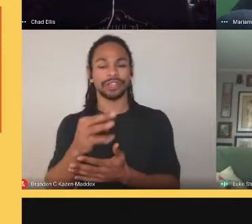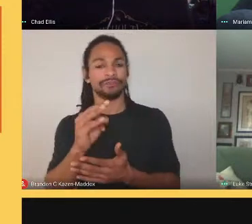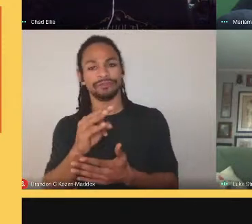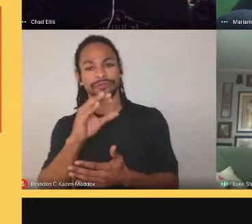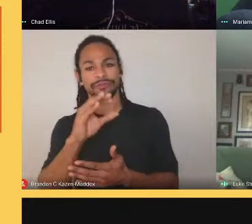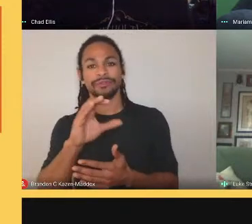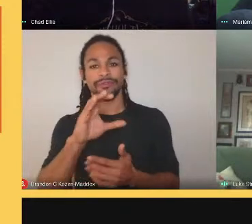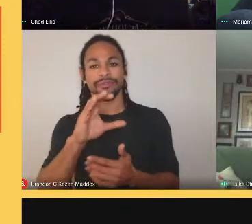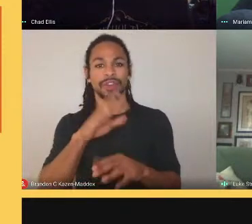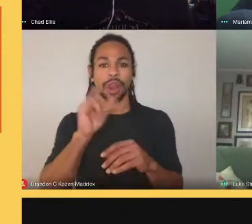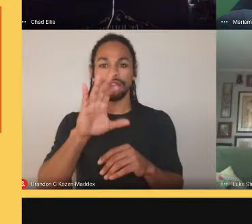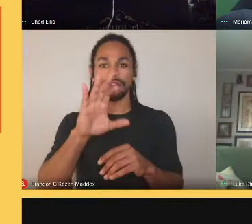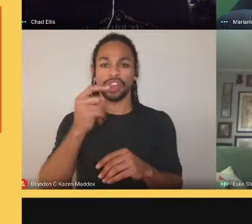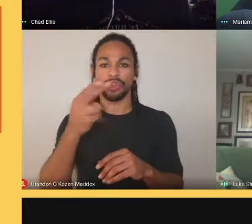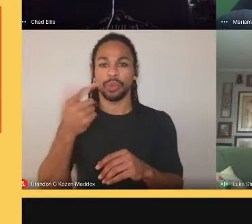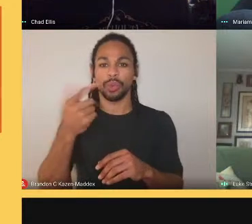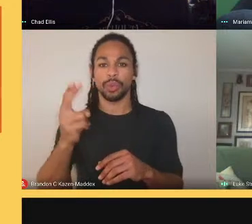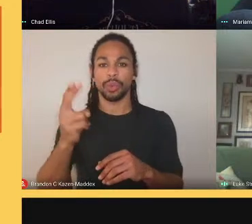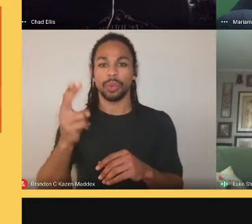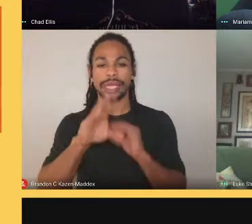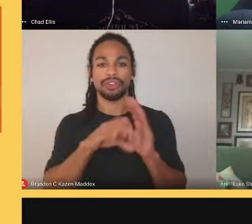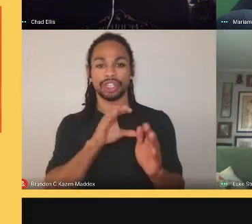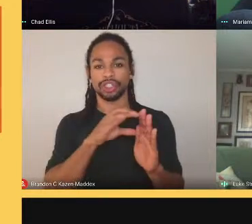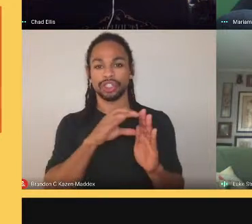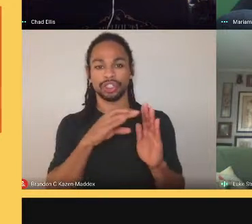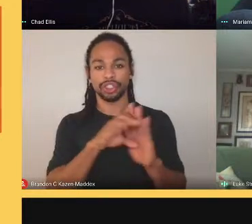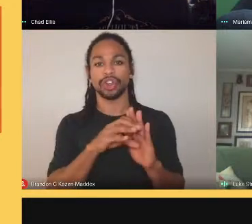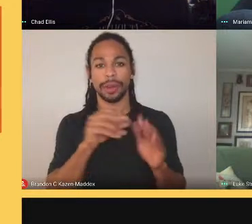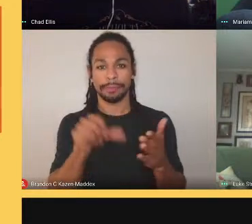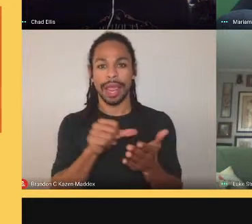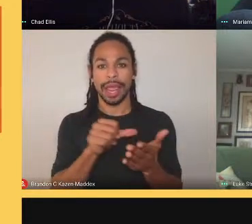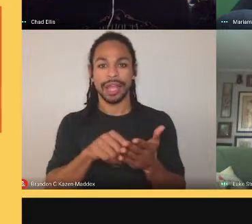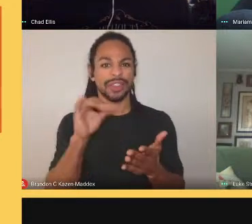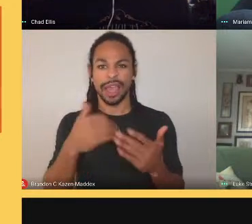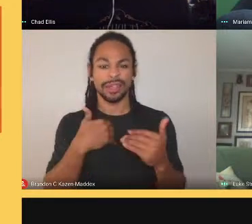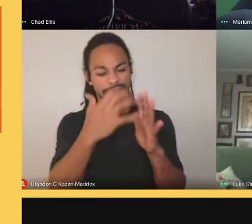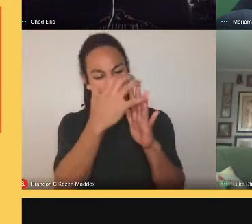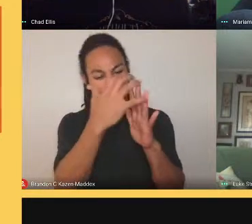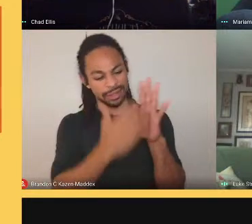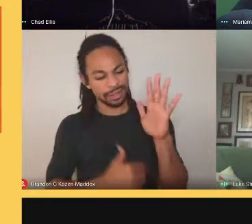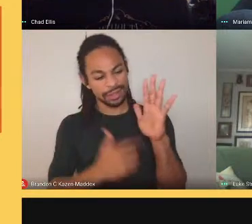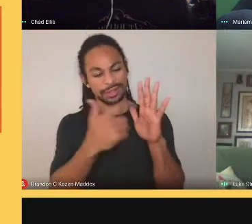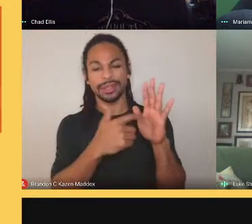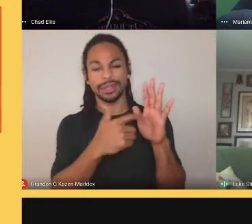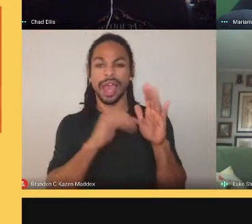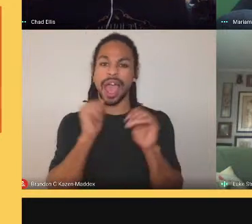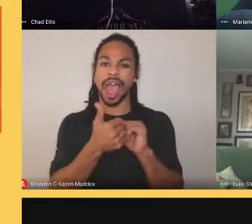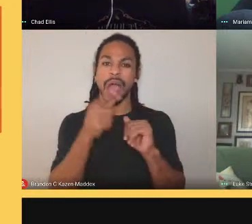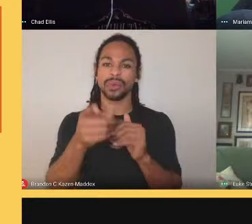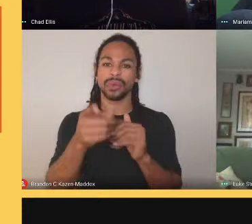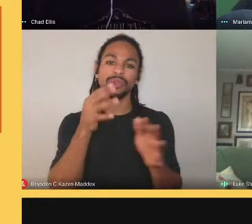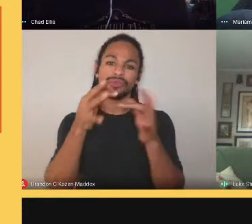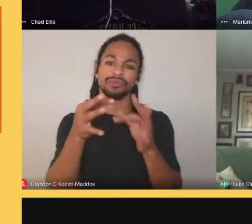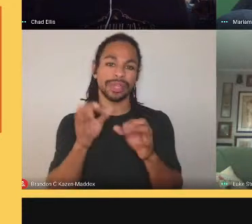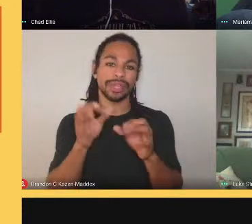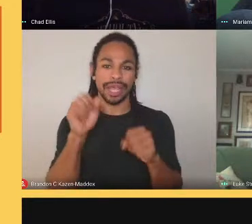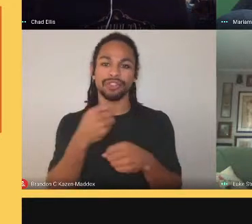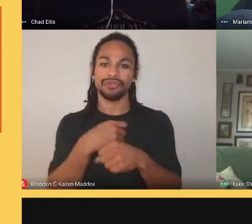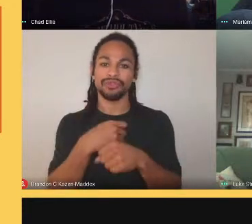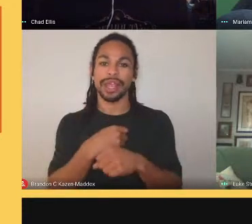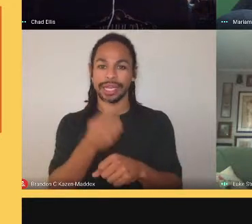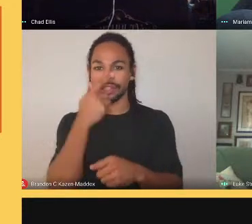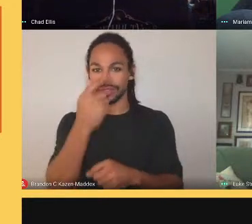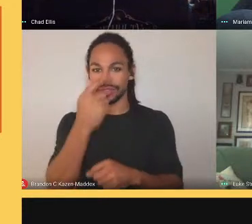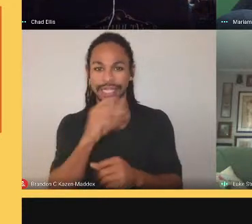all about creating interesting characters. Like, you know, what are you know, some important connections you have,